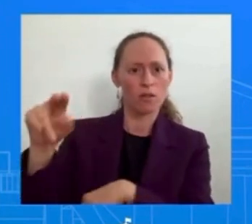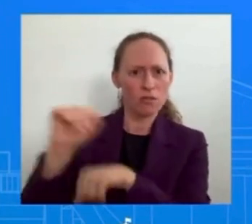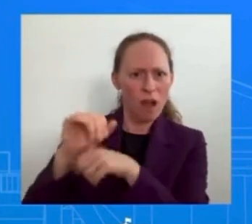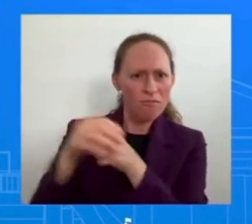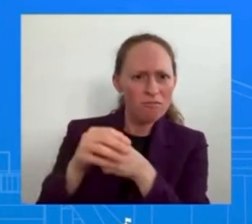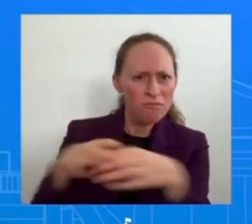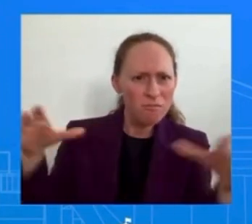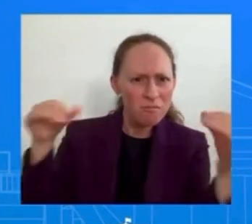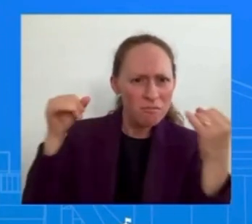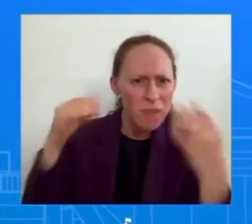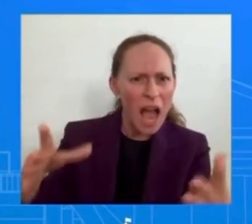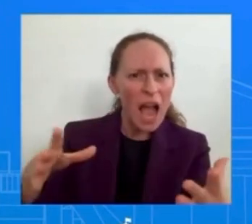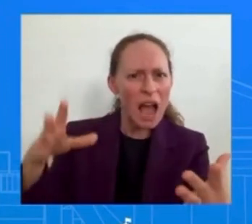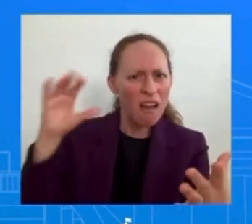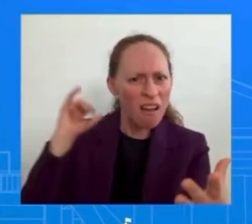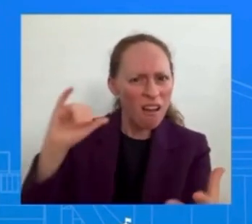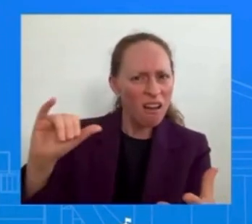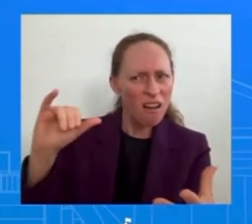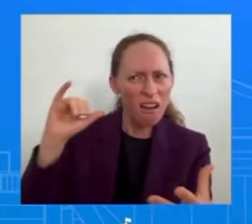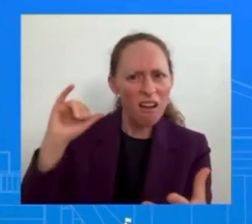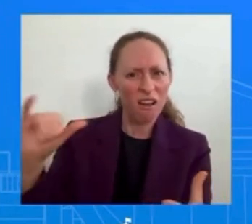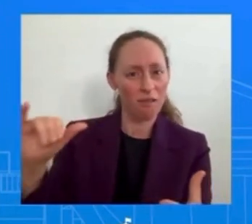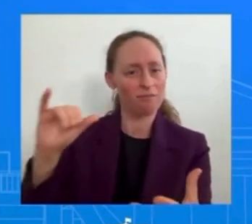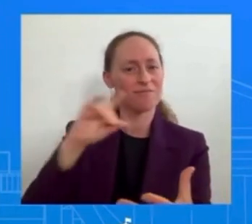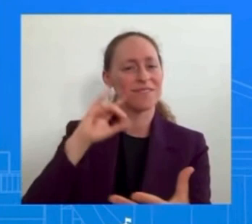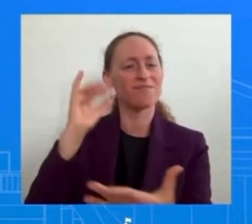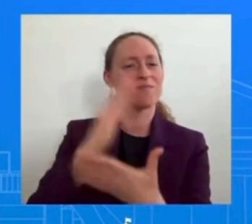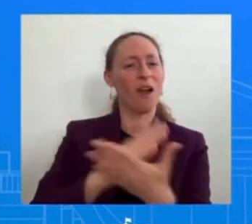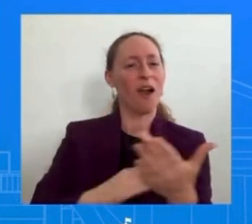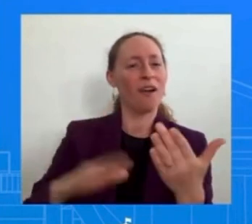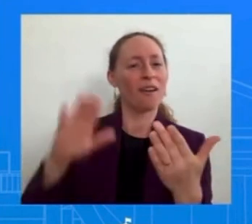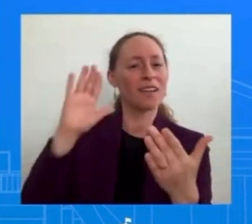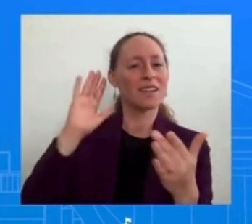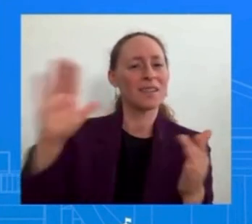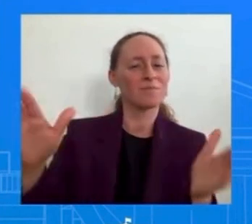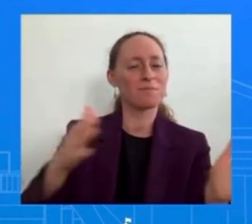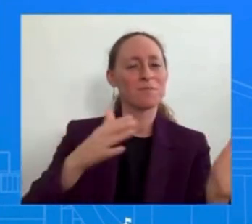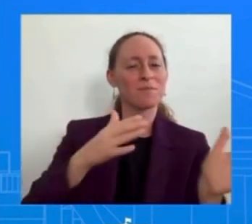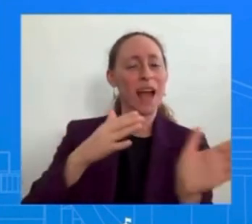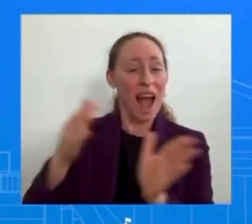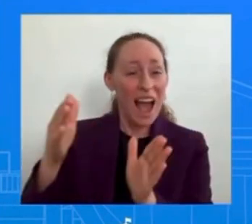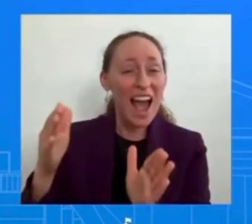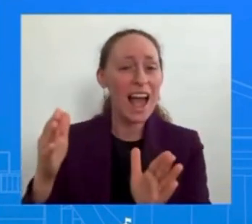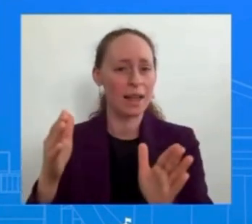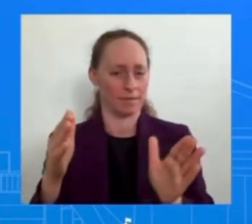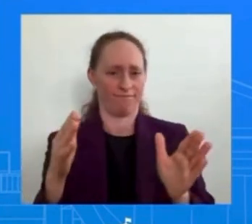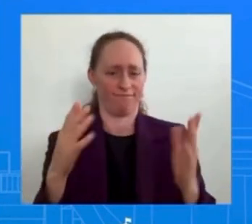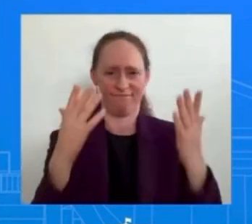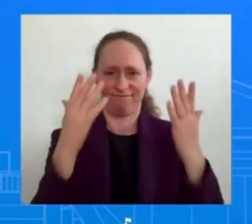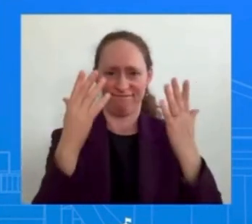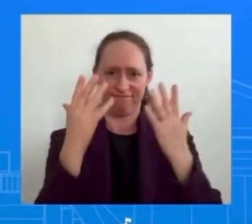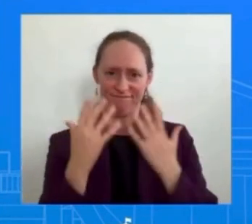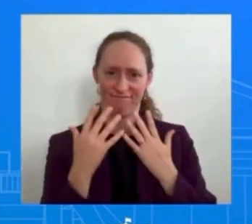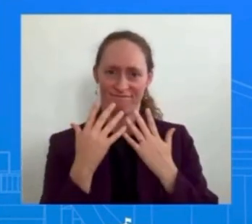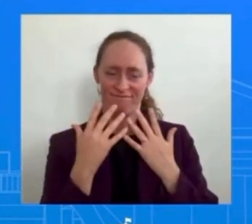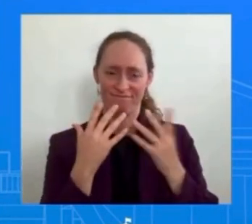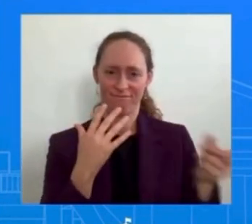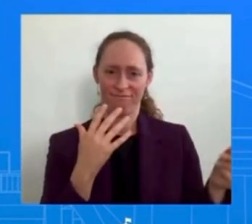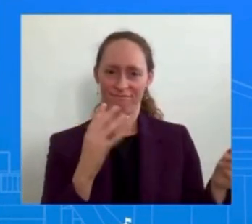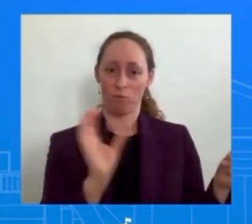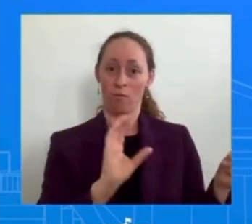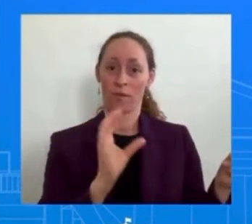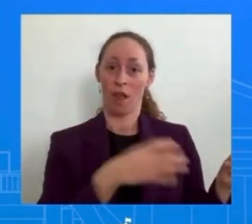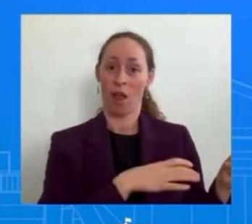of Pennsylvania is congressional Republicans who are trying to repeal this, trying to repeal a piece of legislation